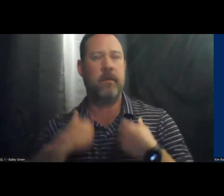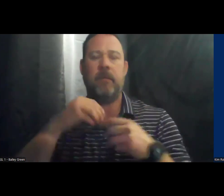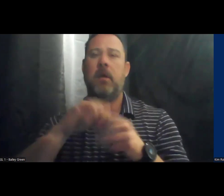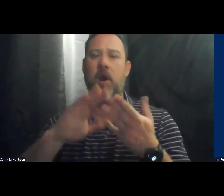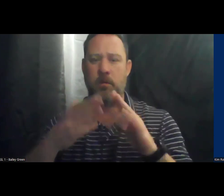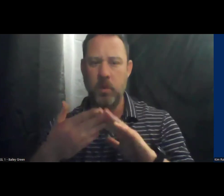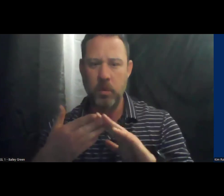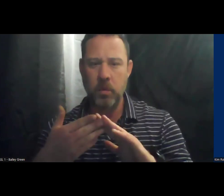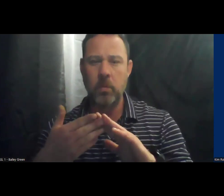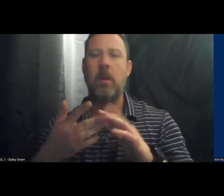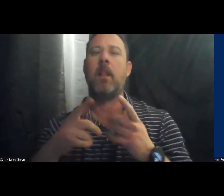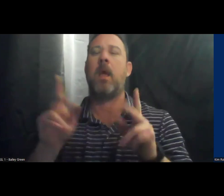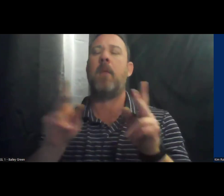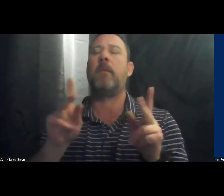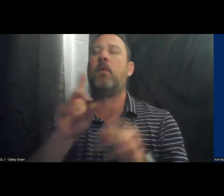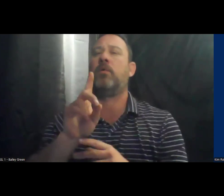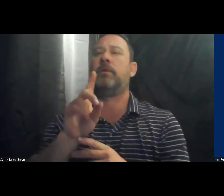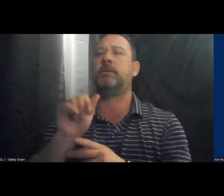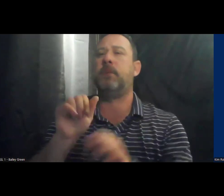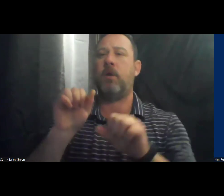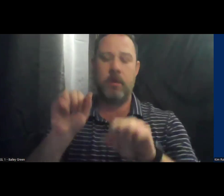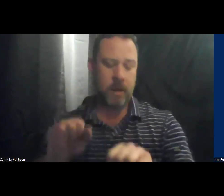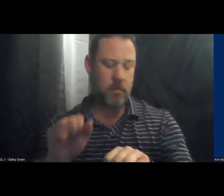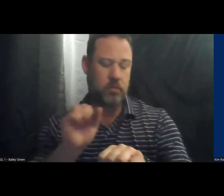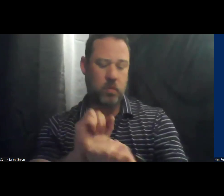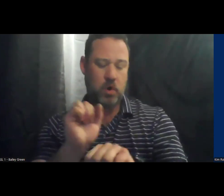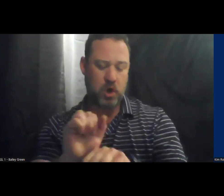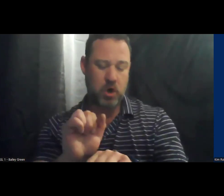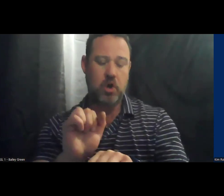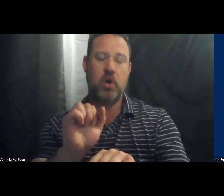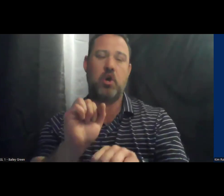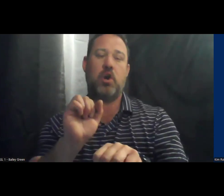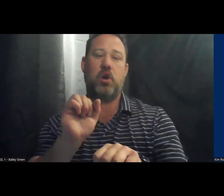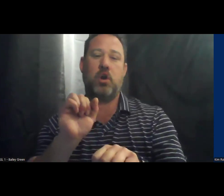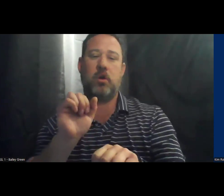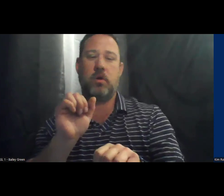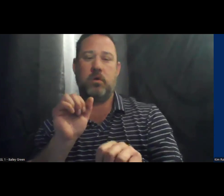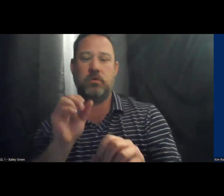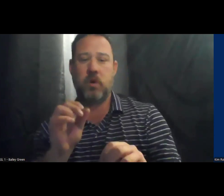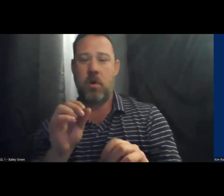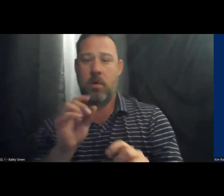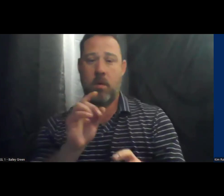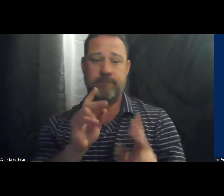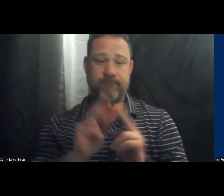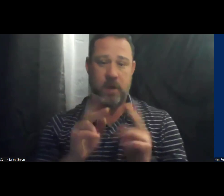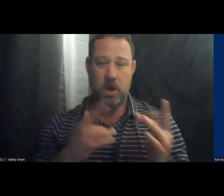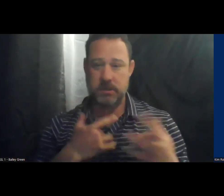also allows people with disabilities to be able to work in the community. And so I'm really excited to be able to dig into